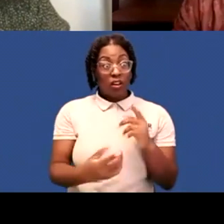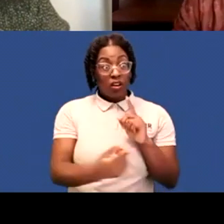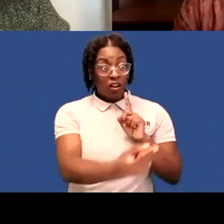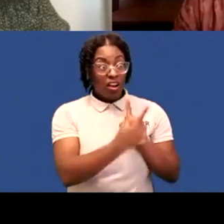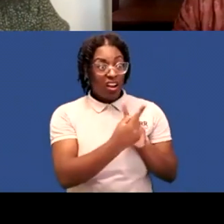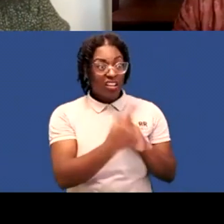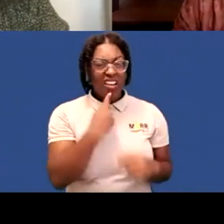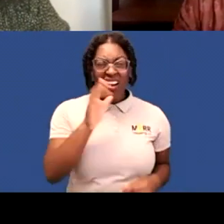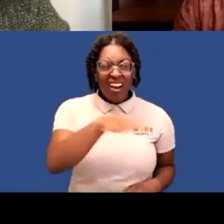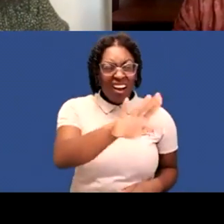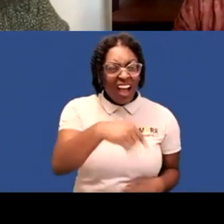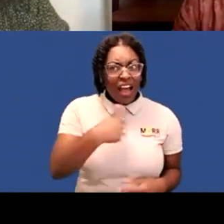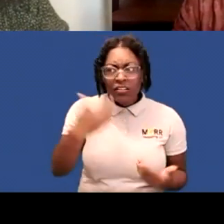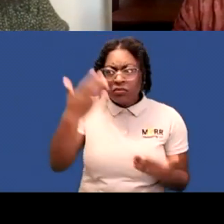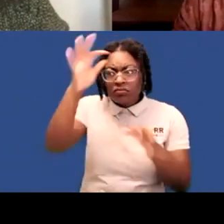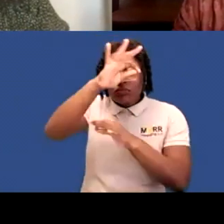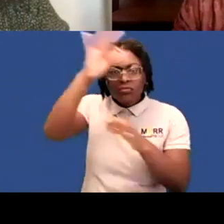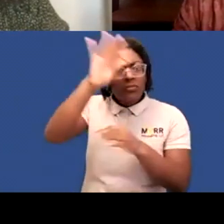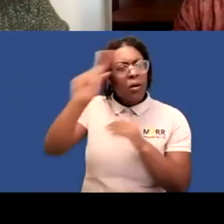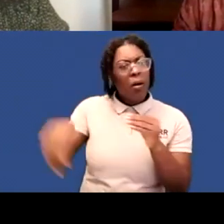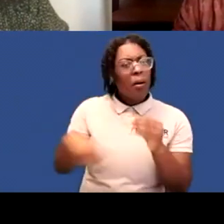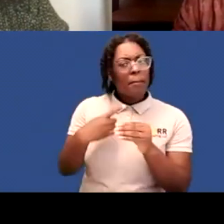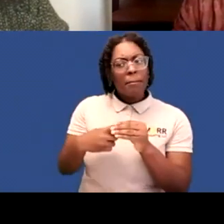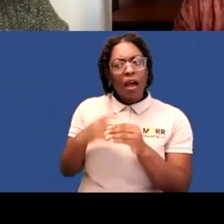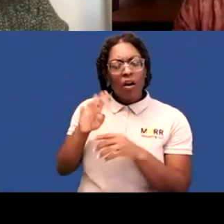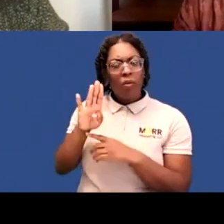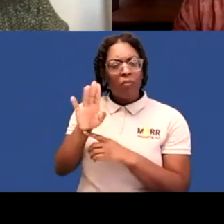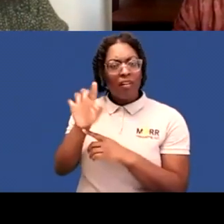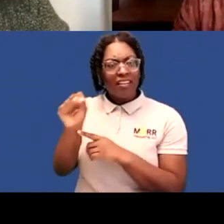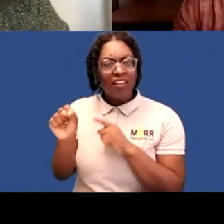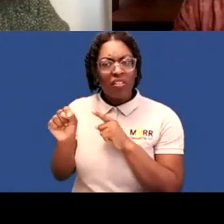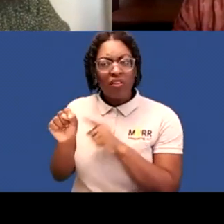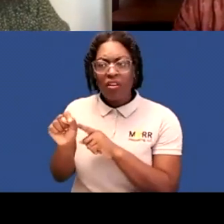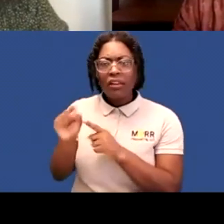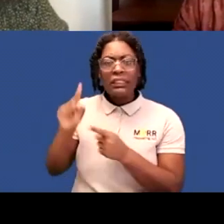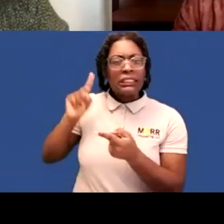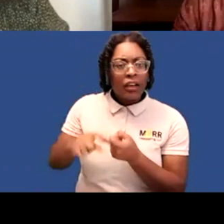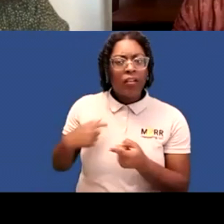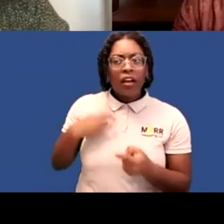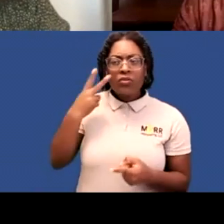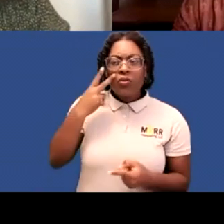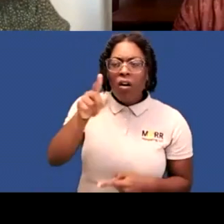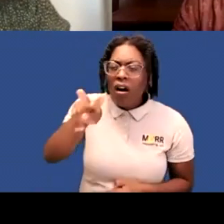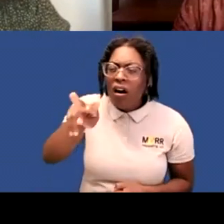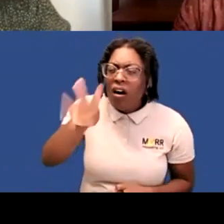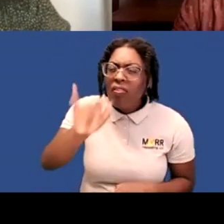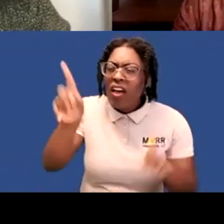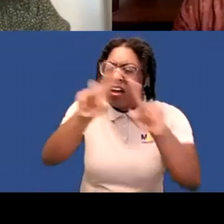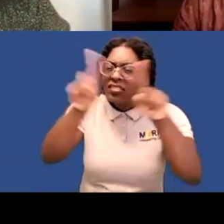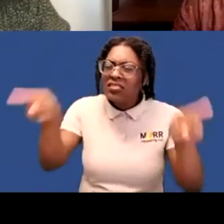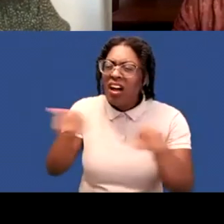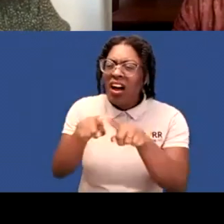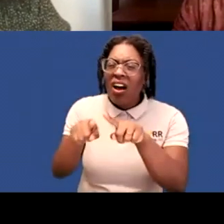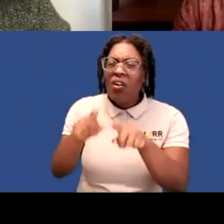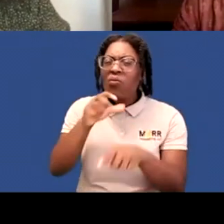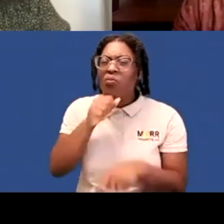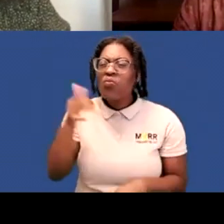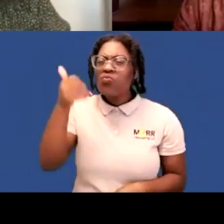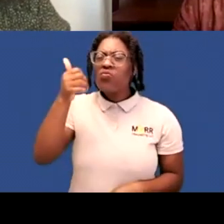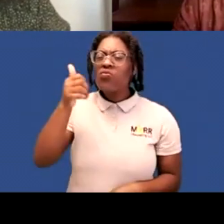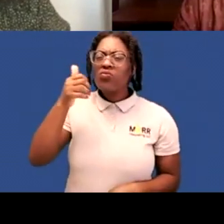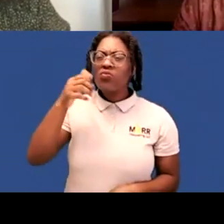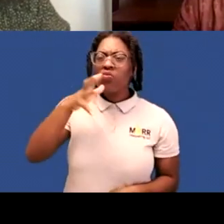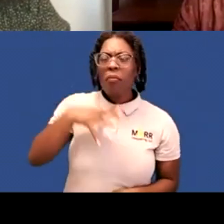And Thank you for teaching my child this and having her come back and tell me all about this. I would have not had to start